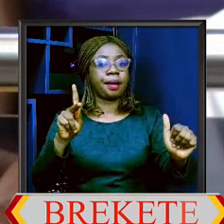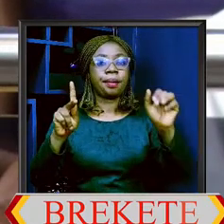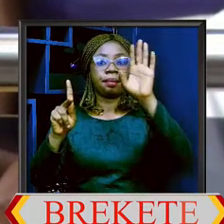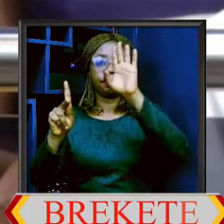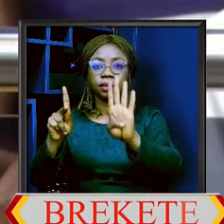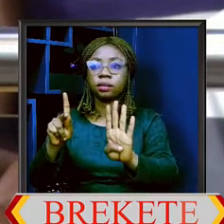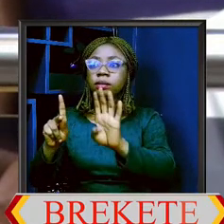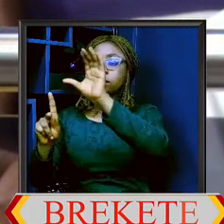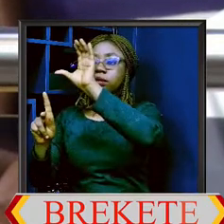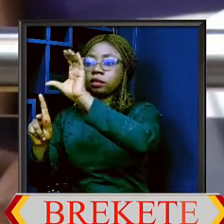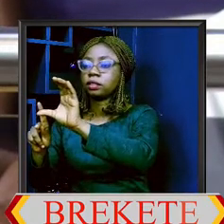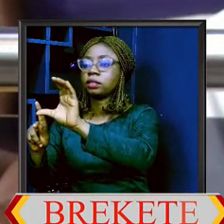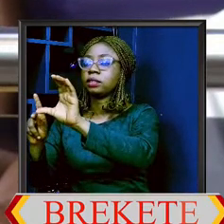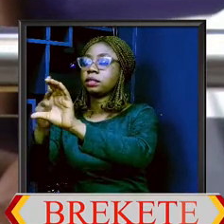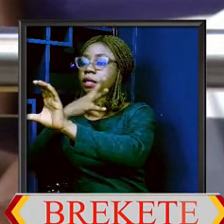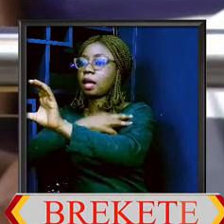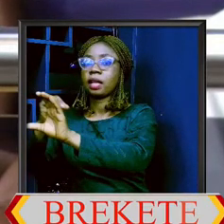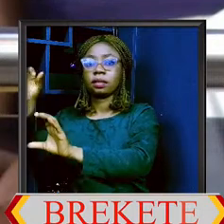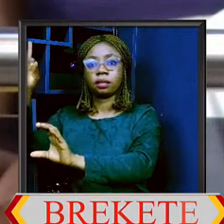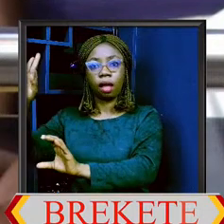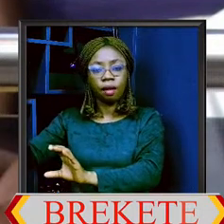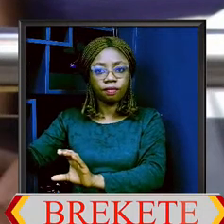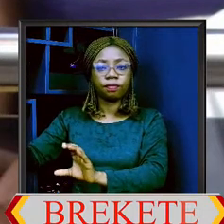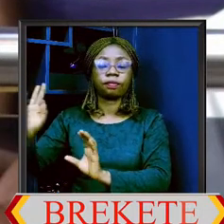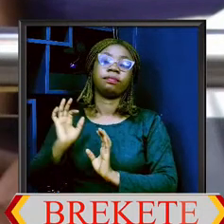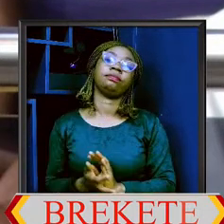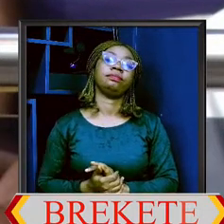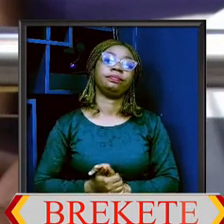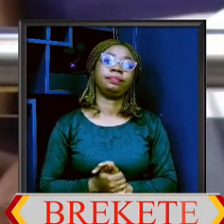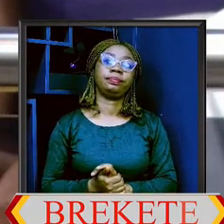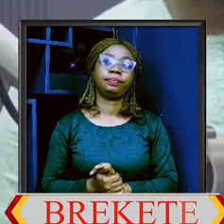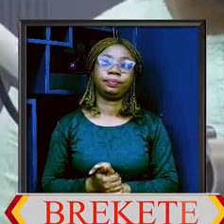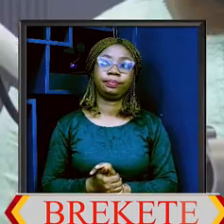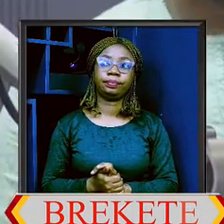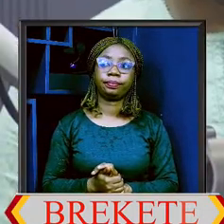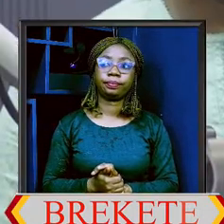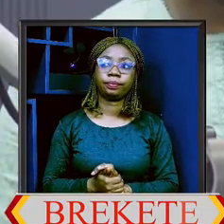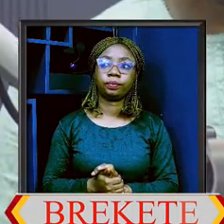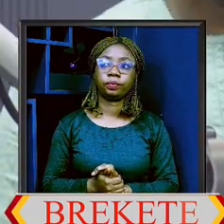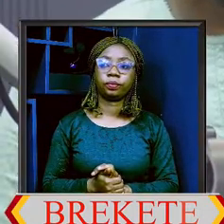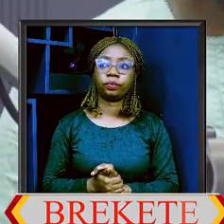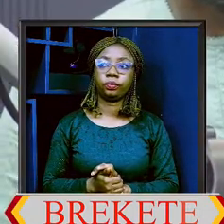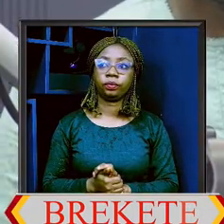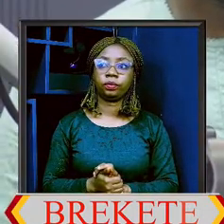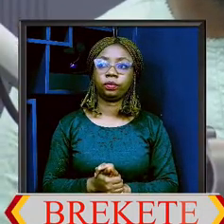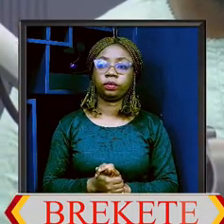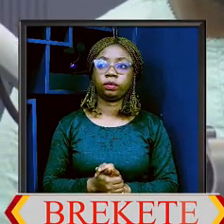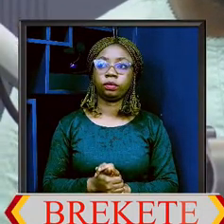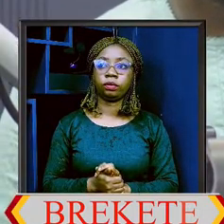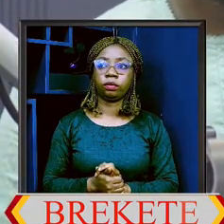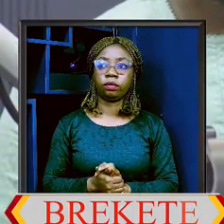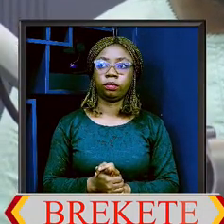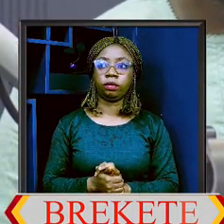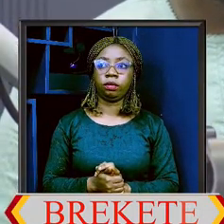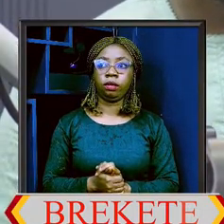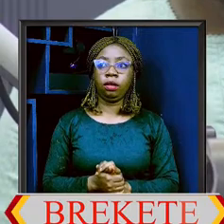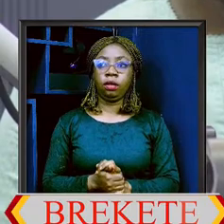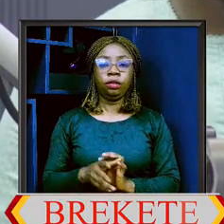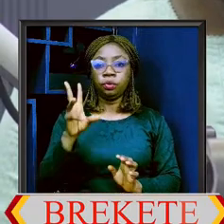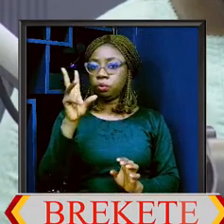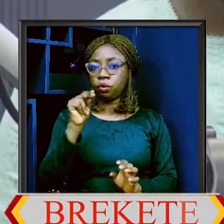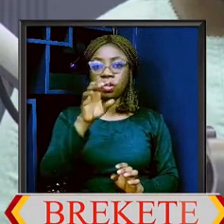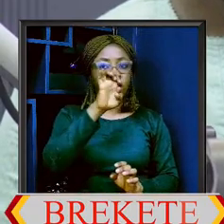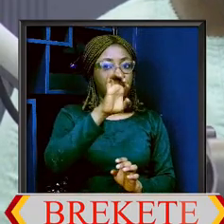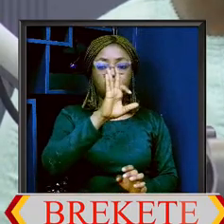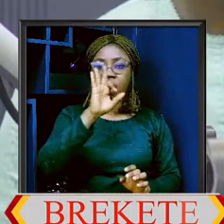c d f okay F when I get d I not get EF those